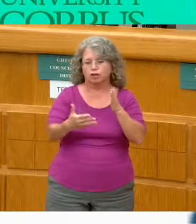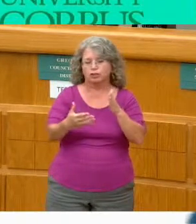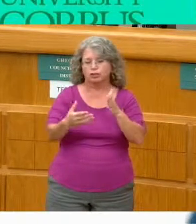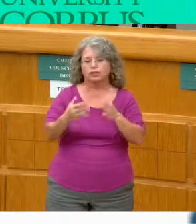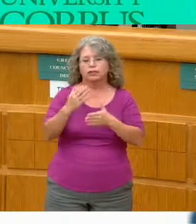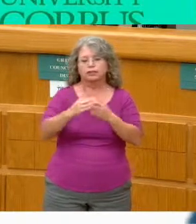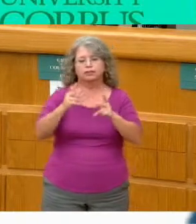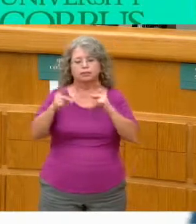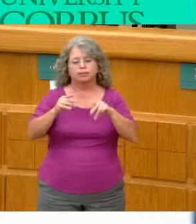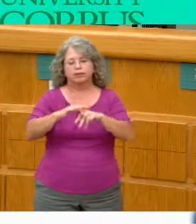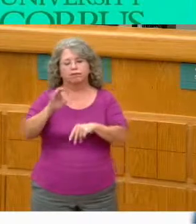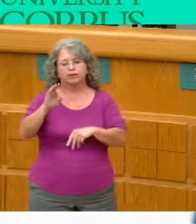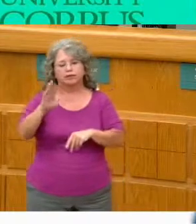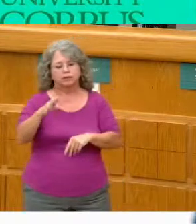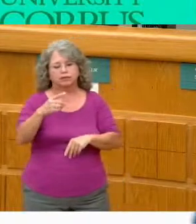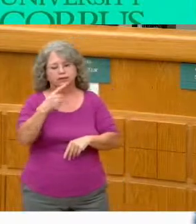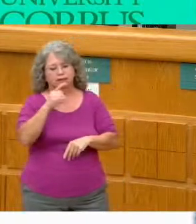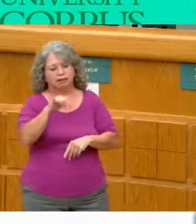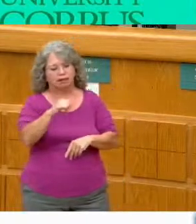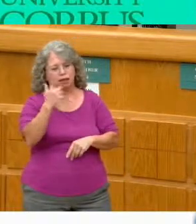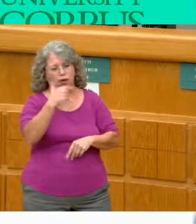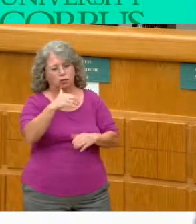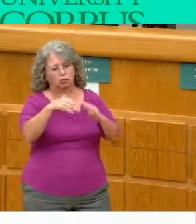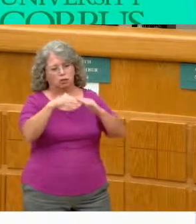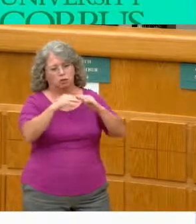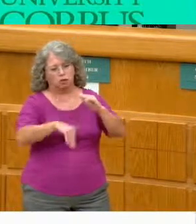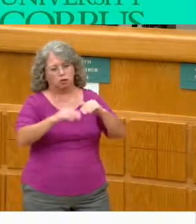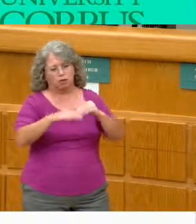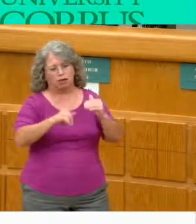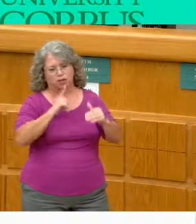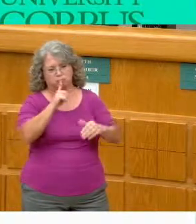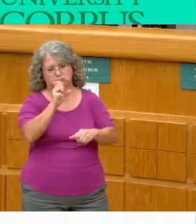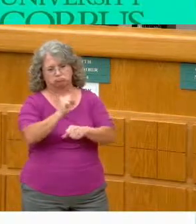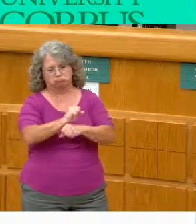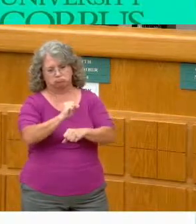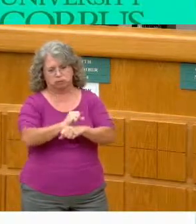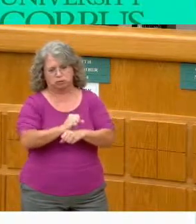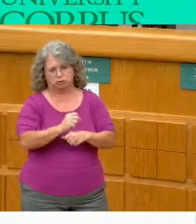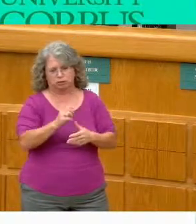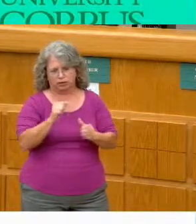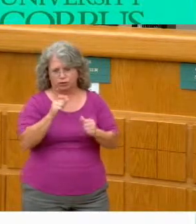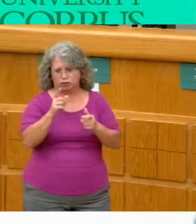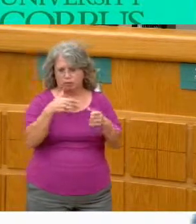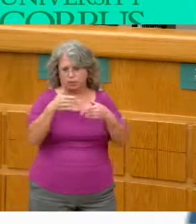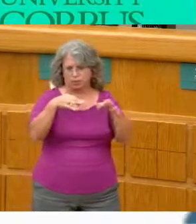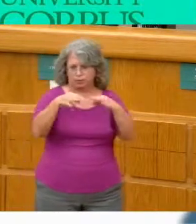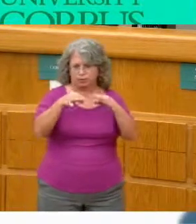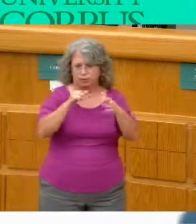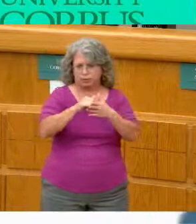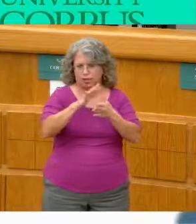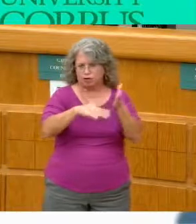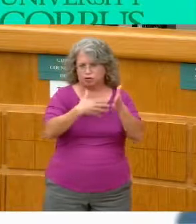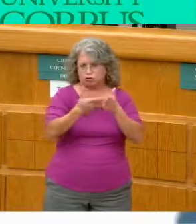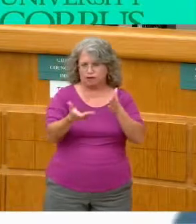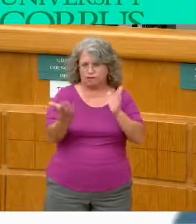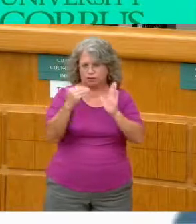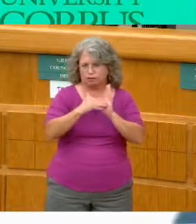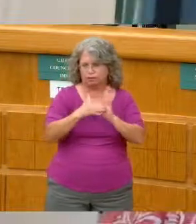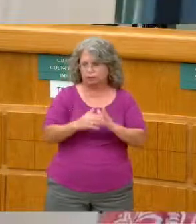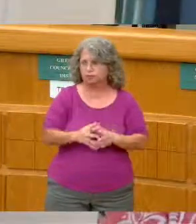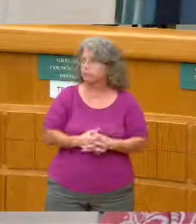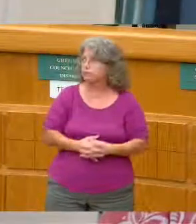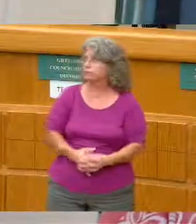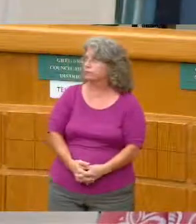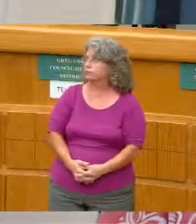on Facebook that they think it looks lower than reality. So can you go over maybe that graph one